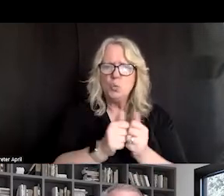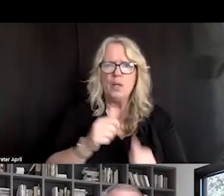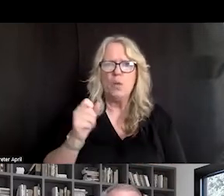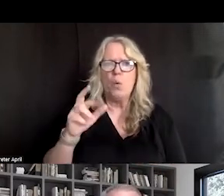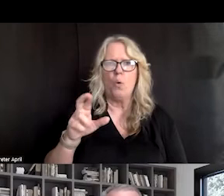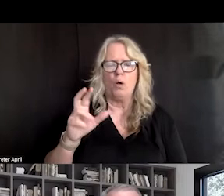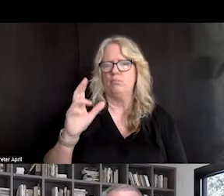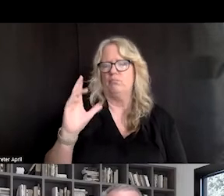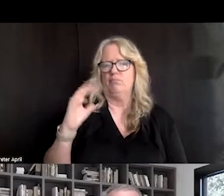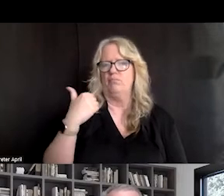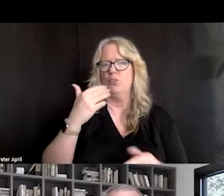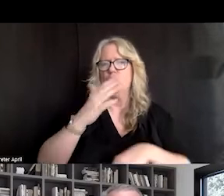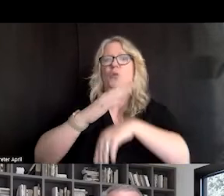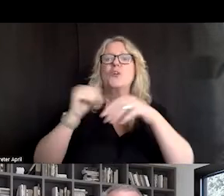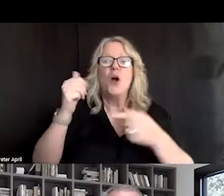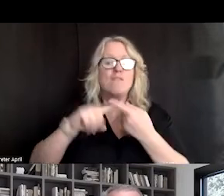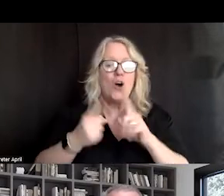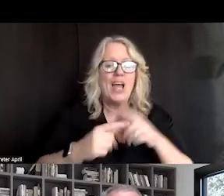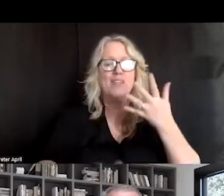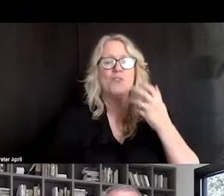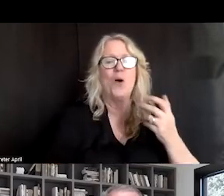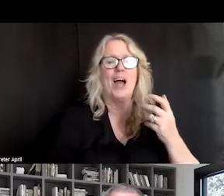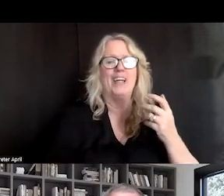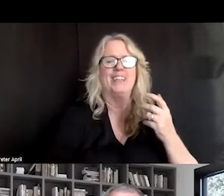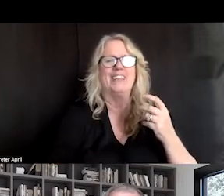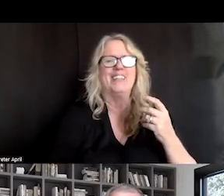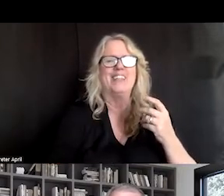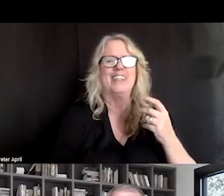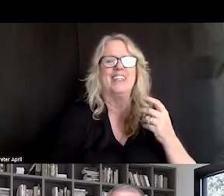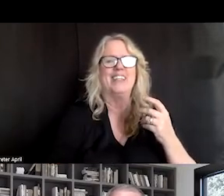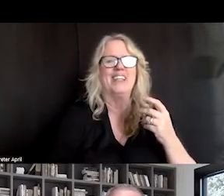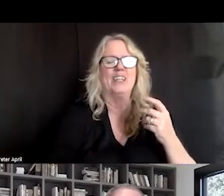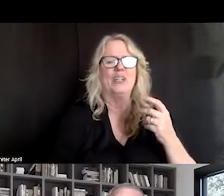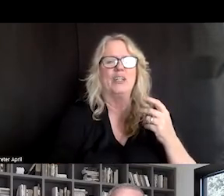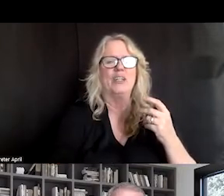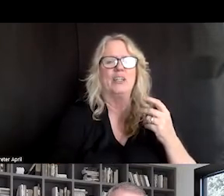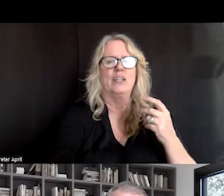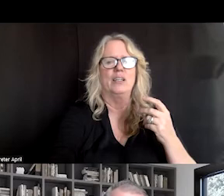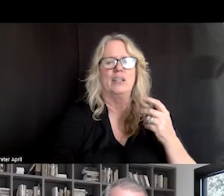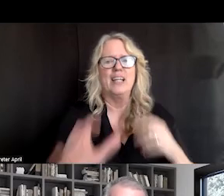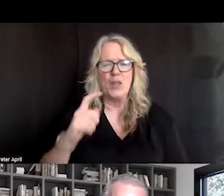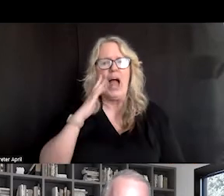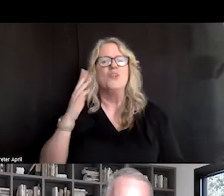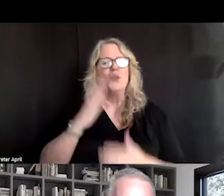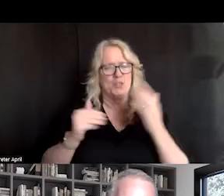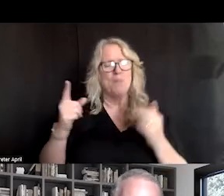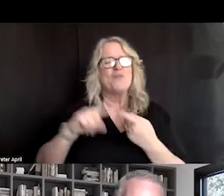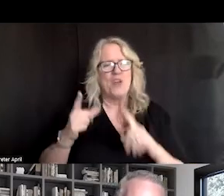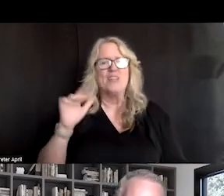can decide to call in a friend. I've seen some friends in the text chat who 100% know the answer to